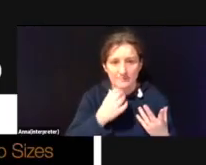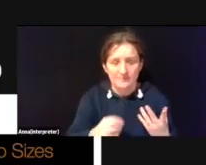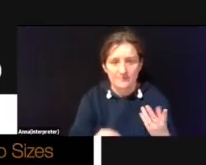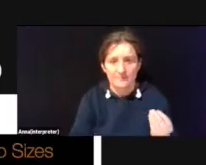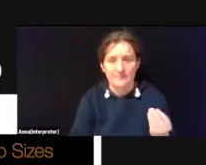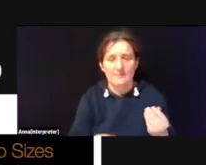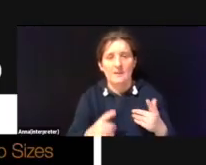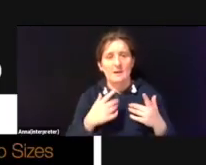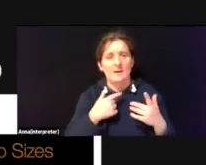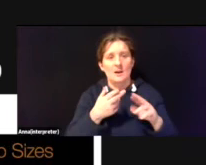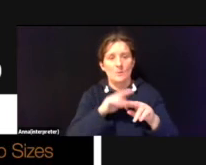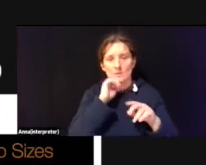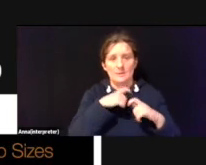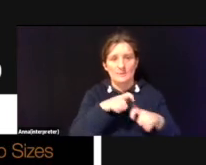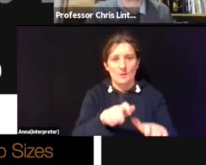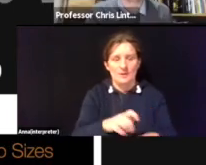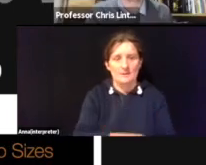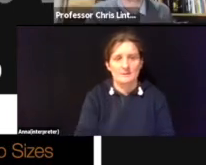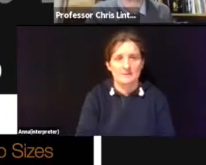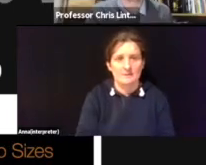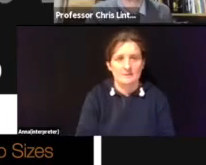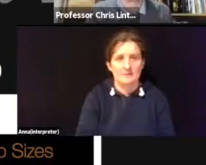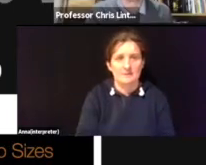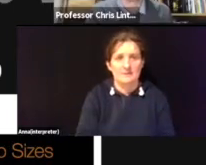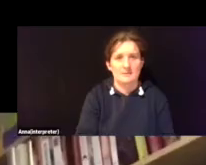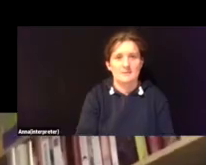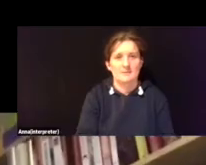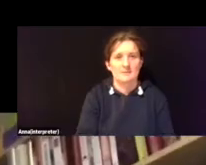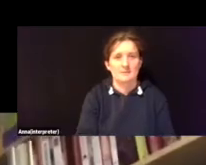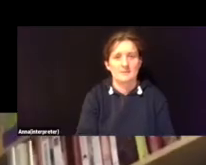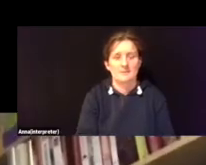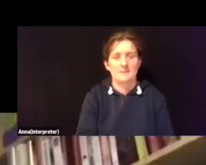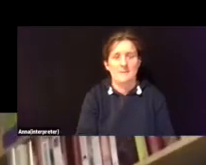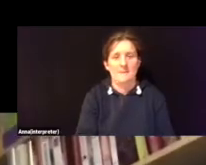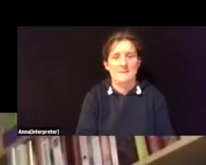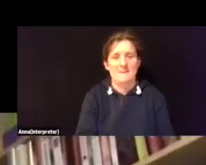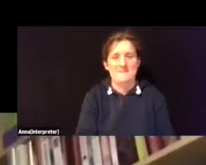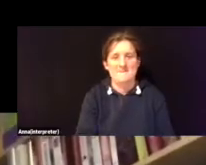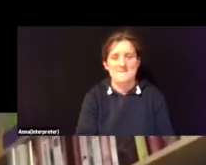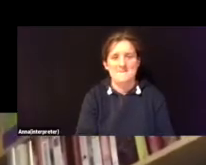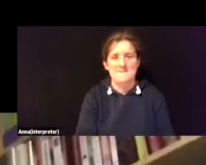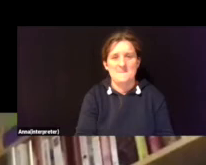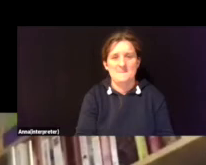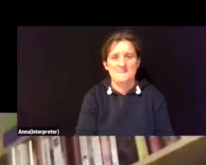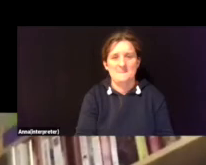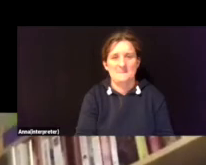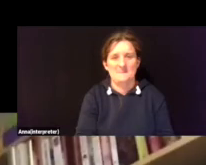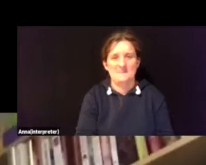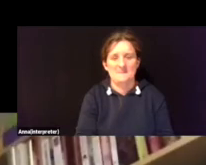Otherwise, I'm just going to keep going and assume it is the case. Cool. Okay. I will just try and reset